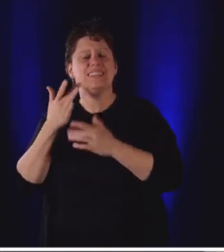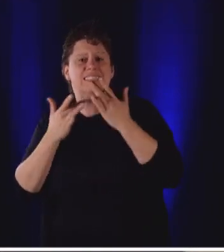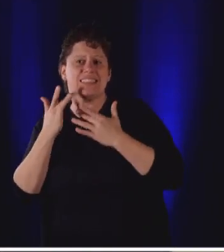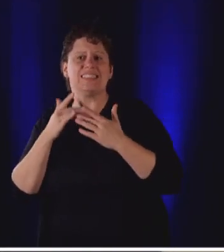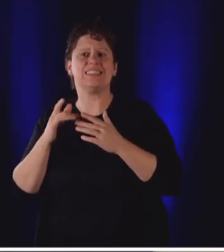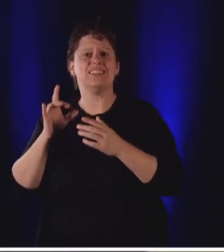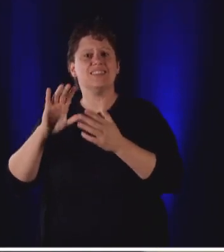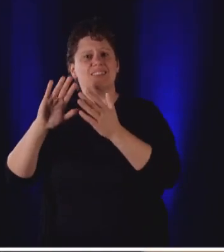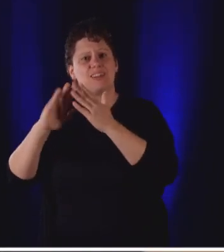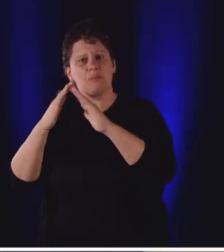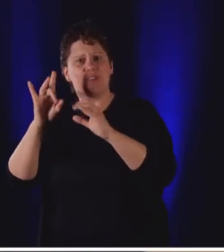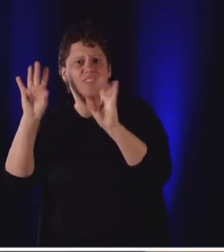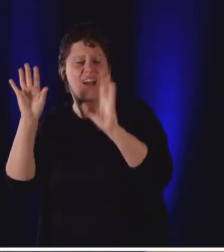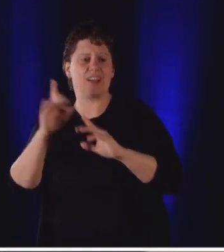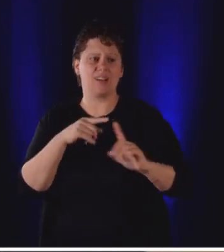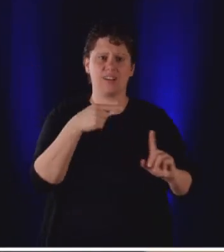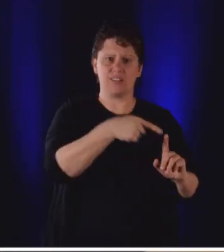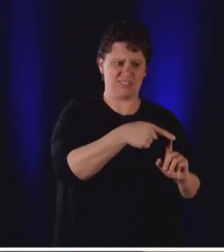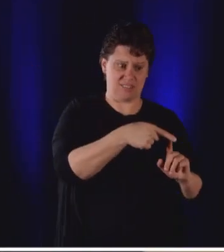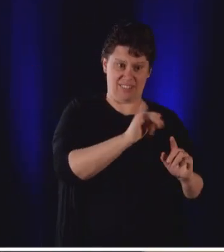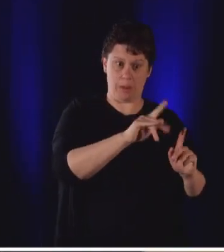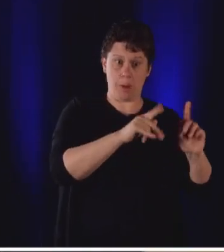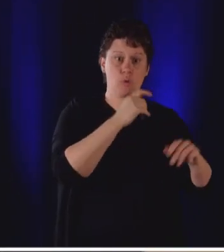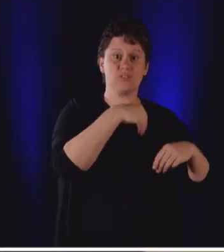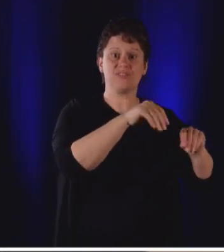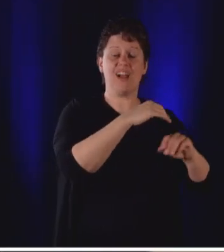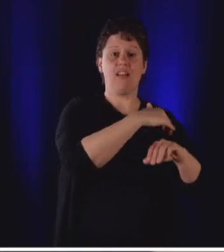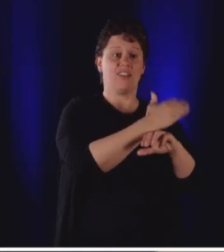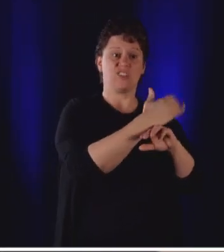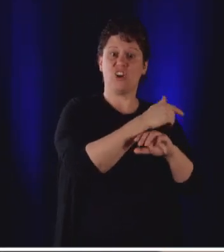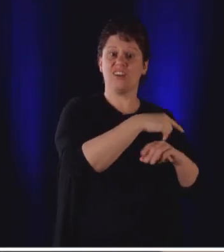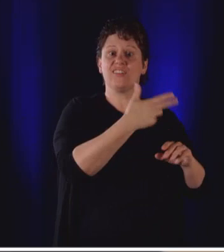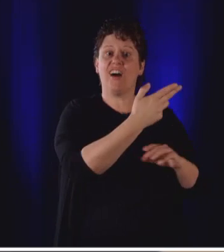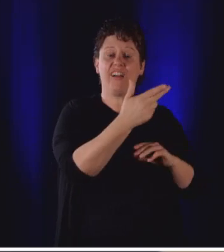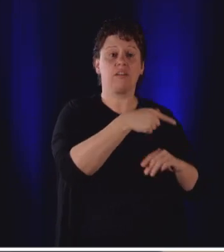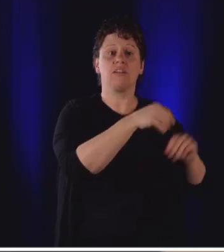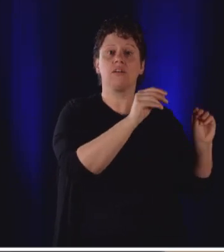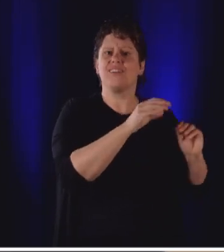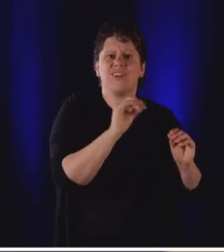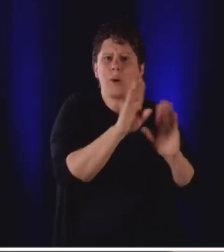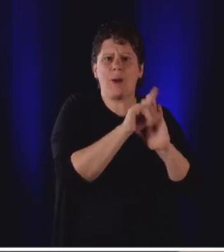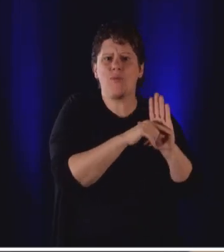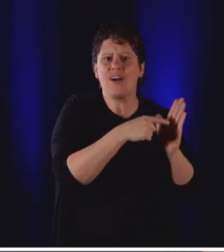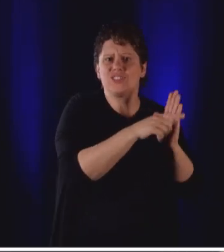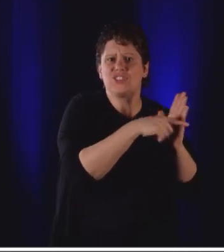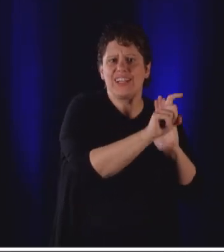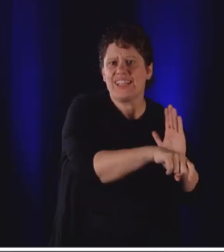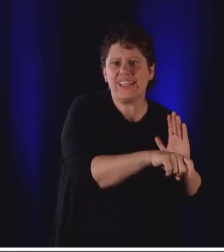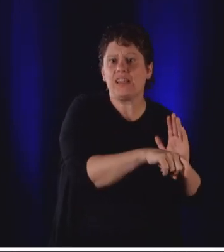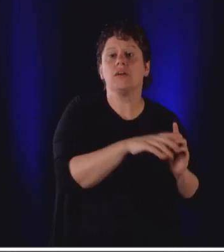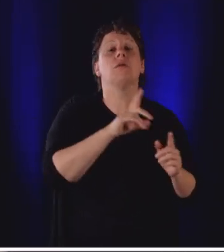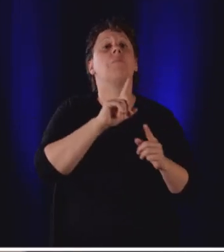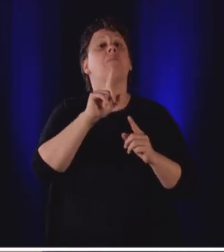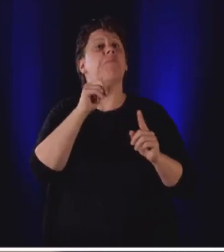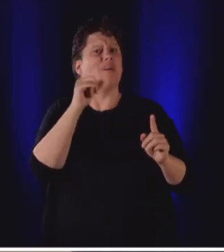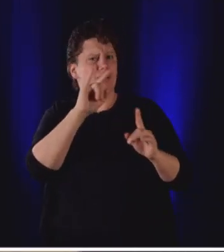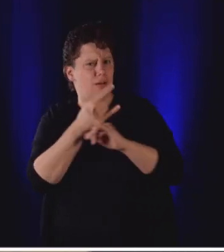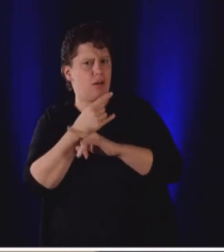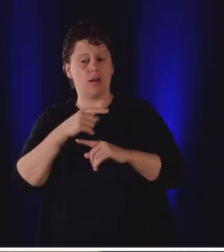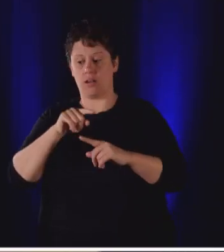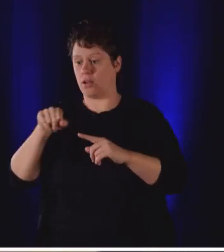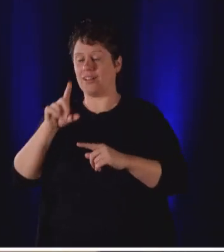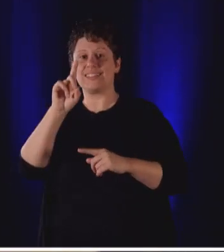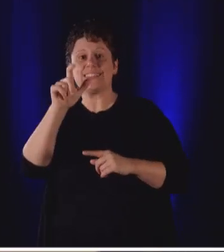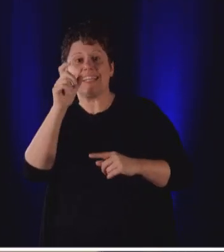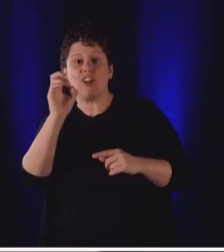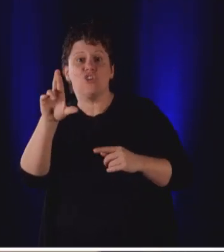through a background check or anything like that was at a gun show or at a dealer. But if you were just selling guns in the parking lot of Safeway, then